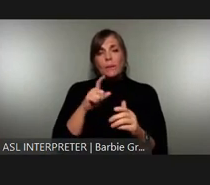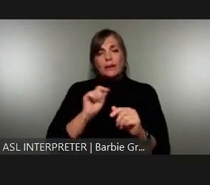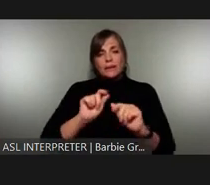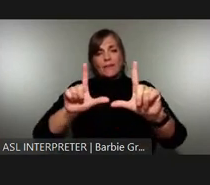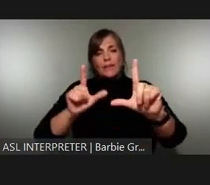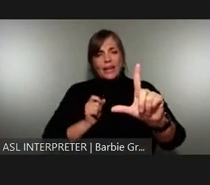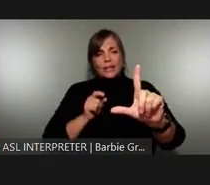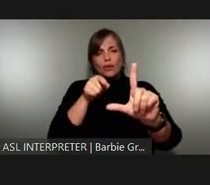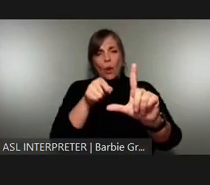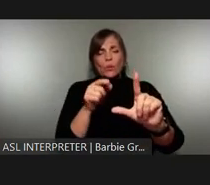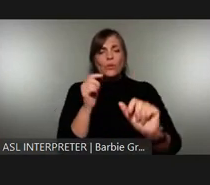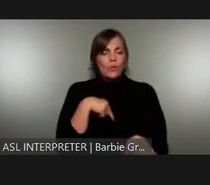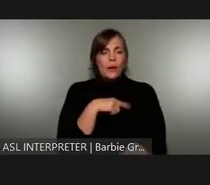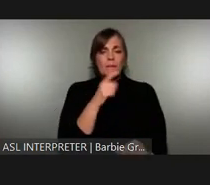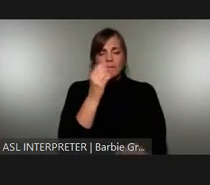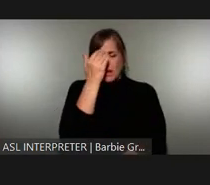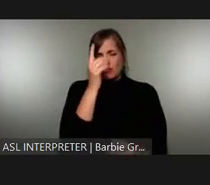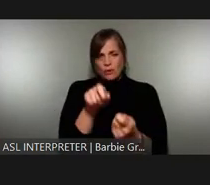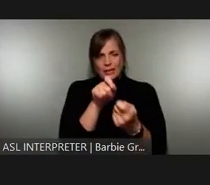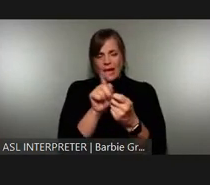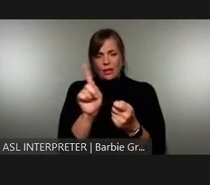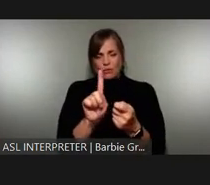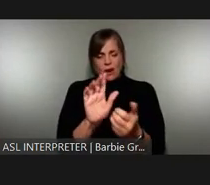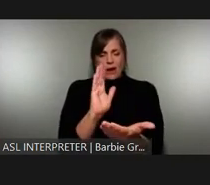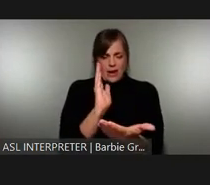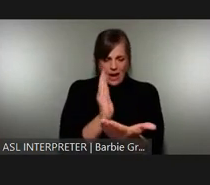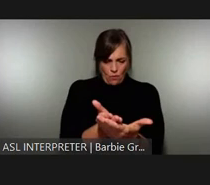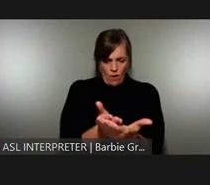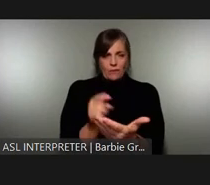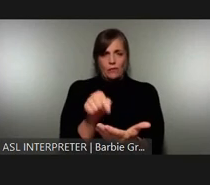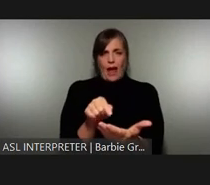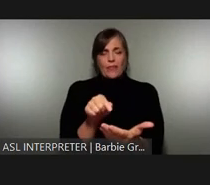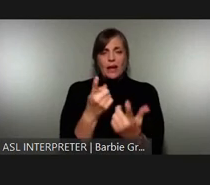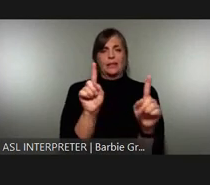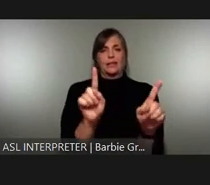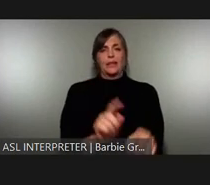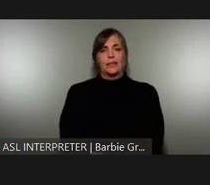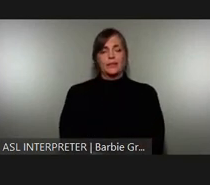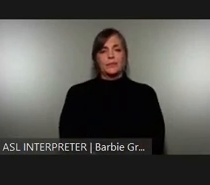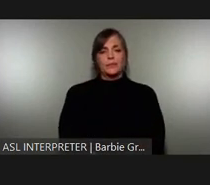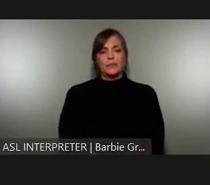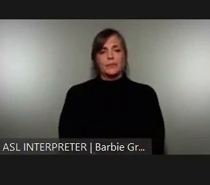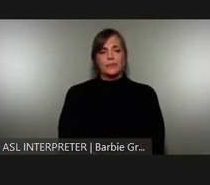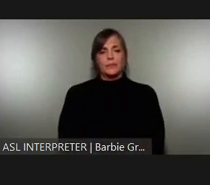to be clear articulation of that place of success. How do we do results-based